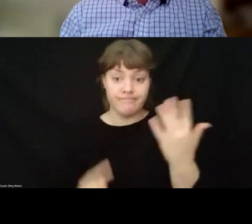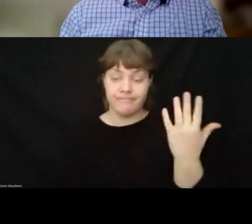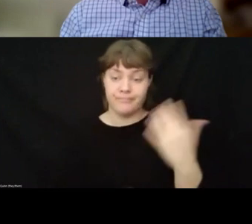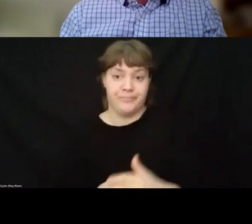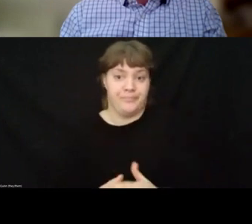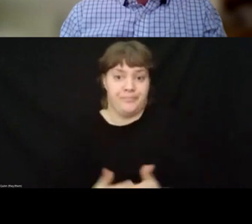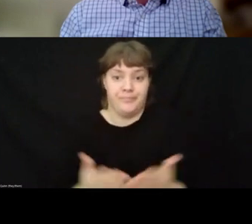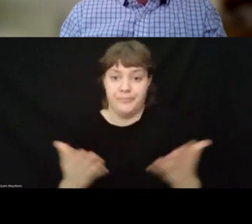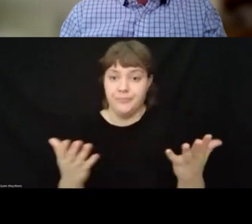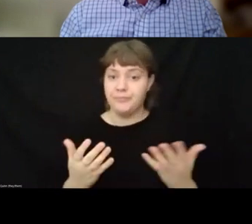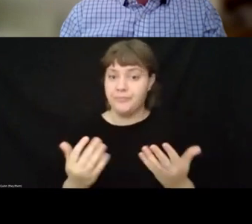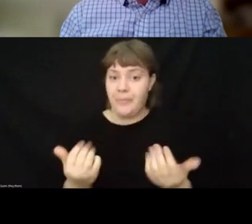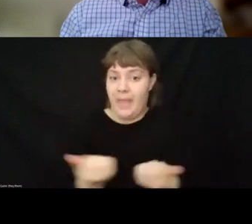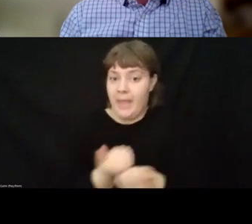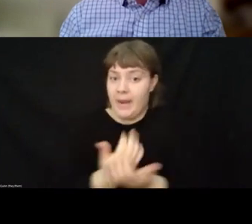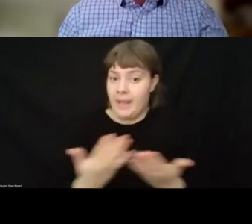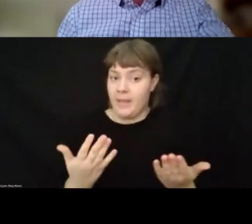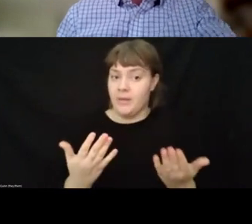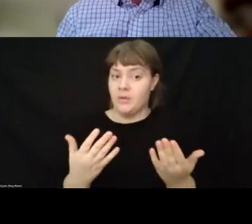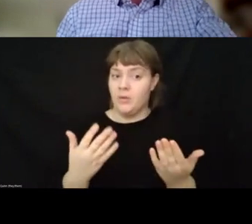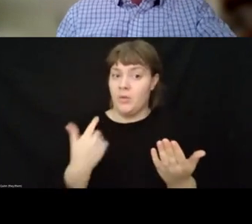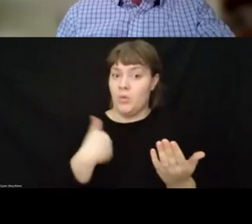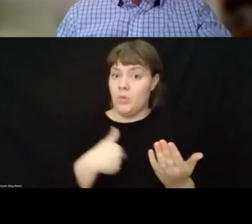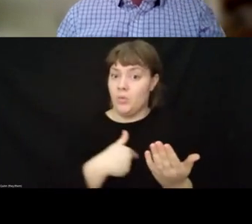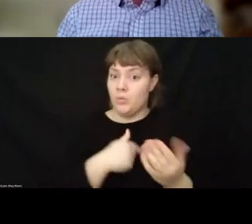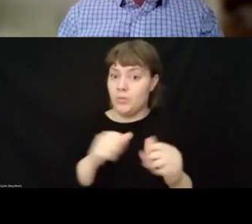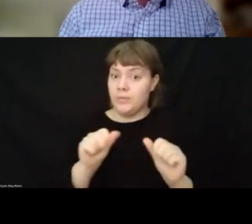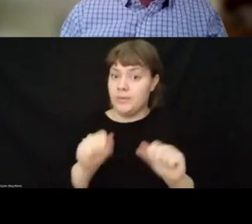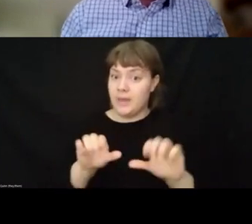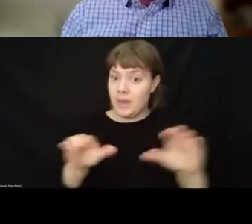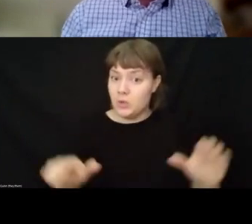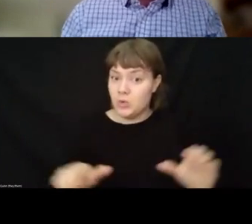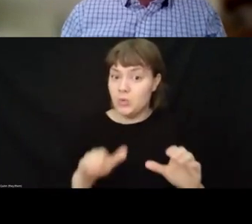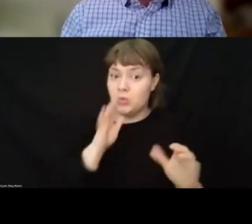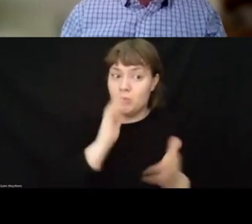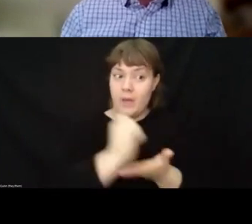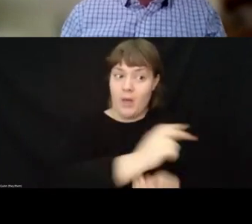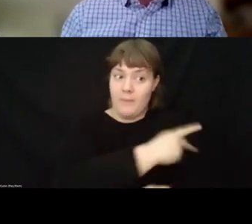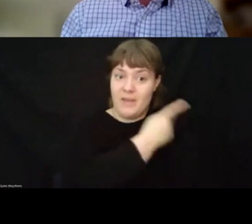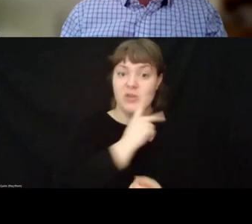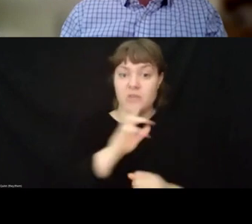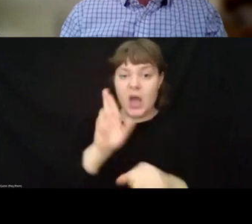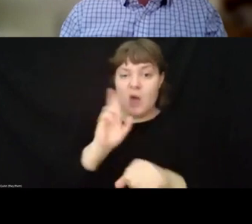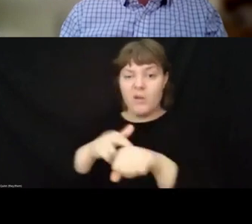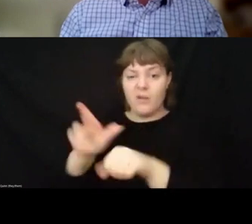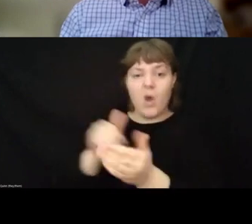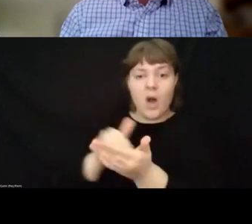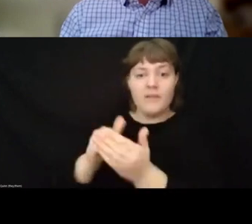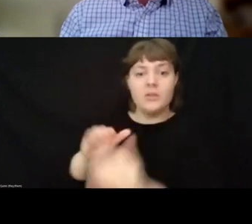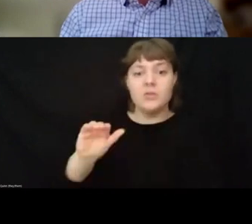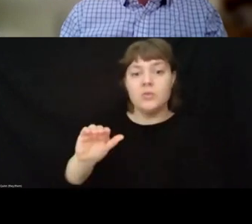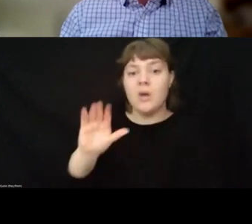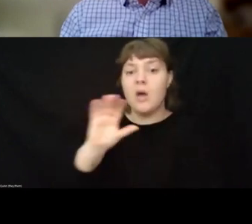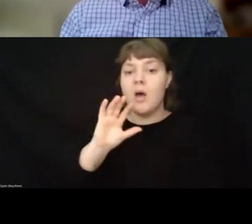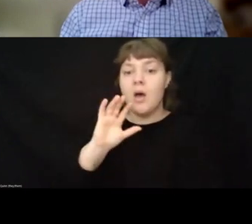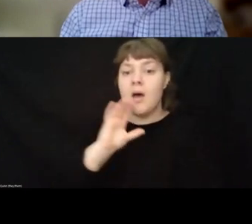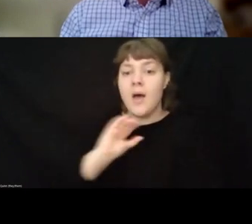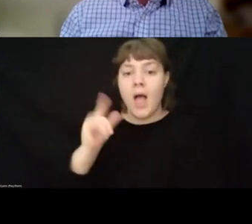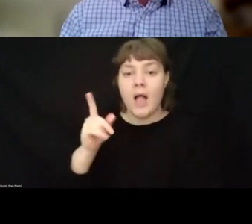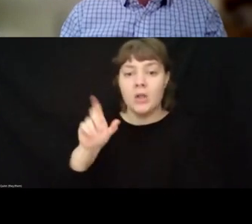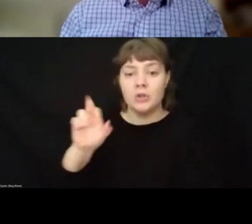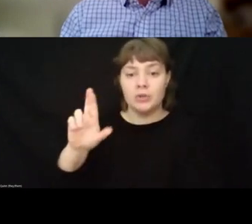do to help patients. I make referrals often to elder care attorneys.